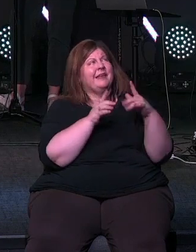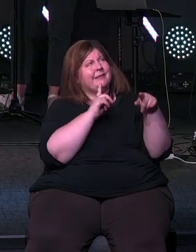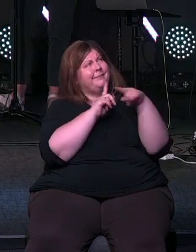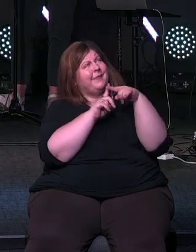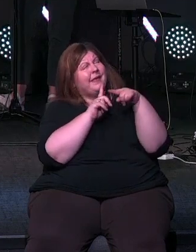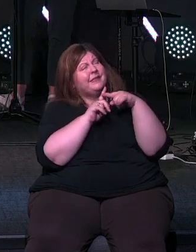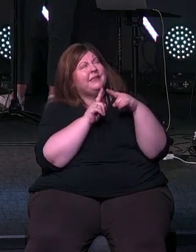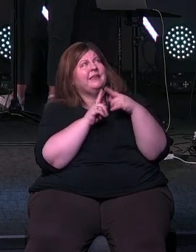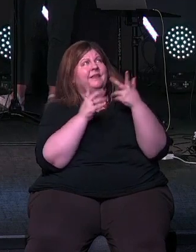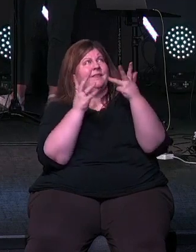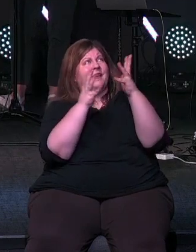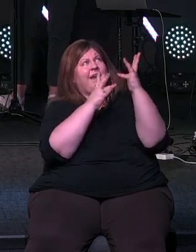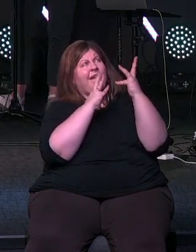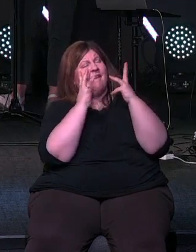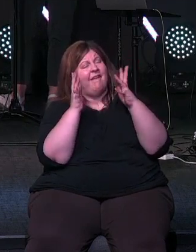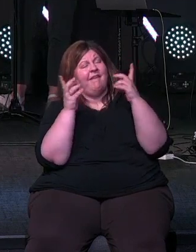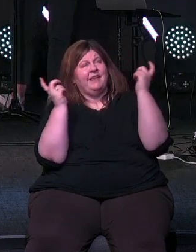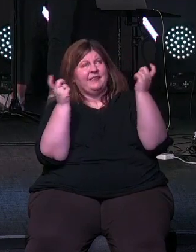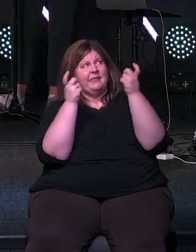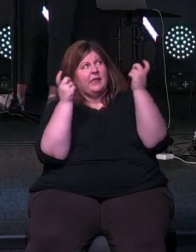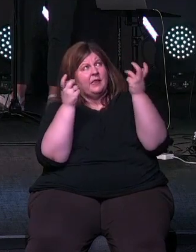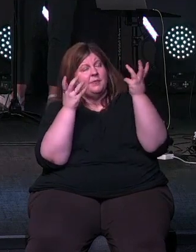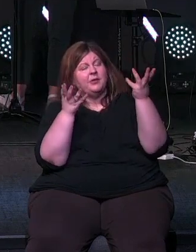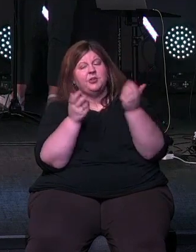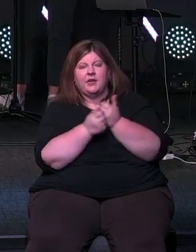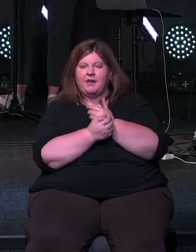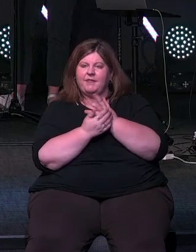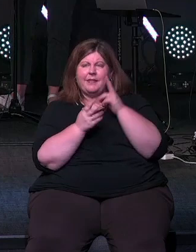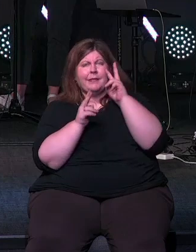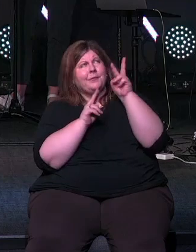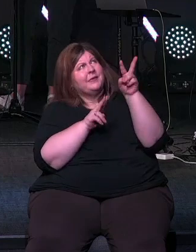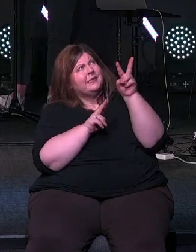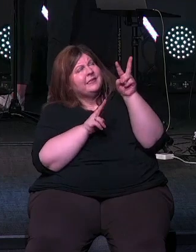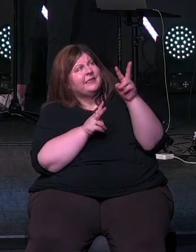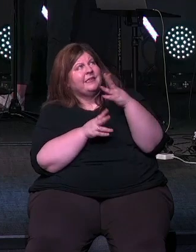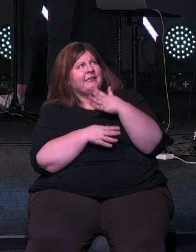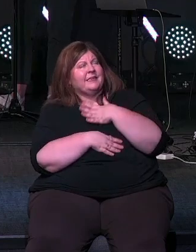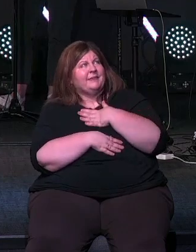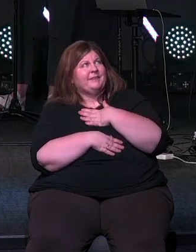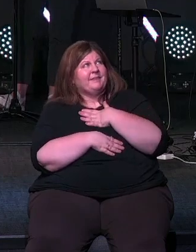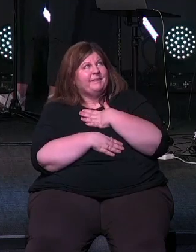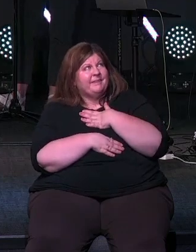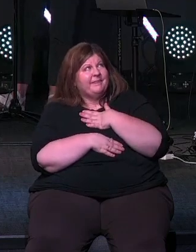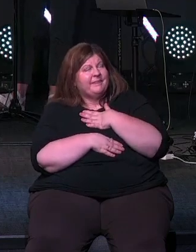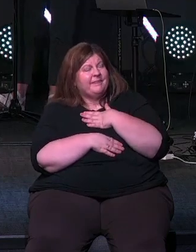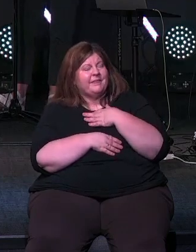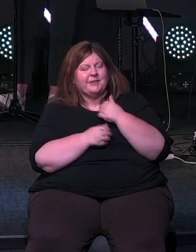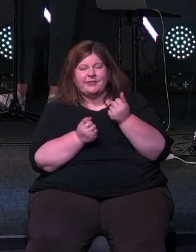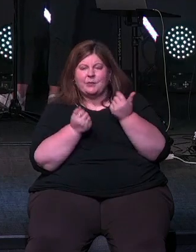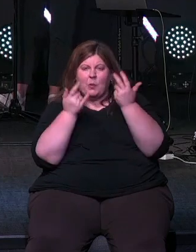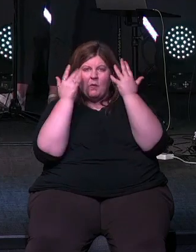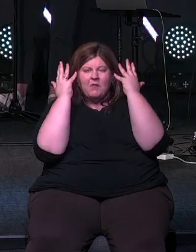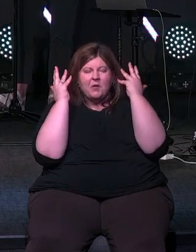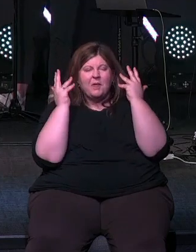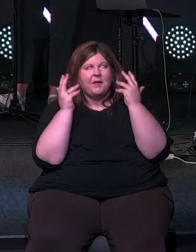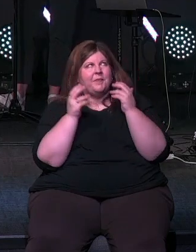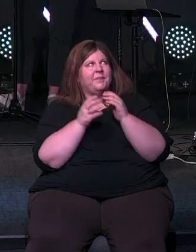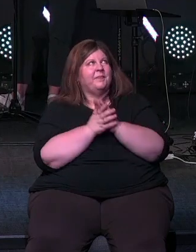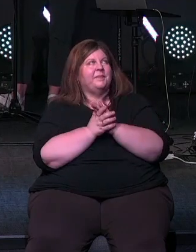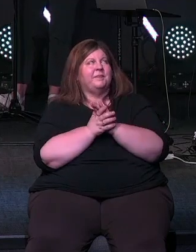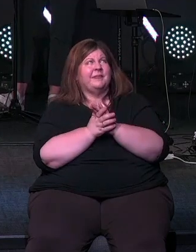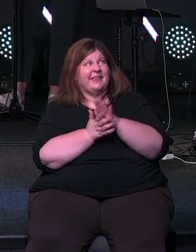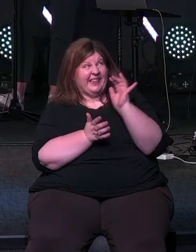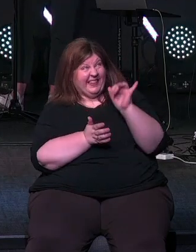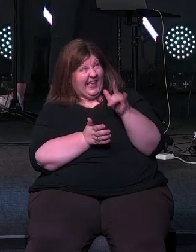All these things that God is that we see when we sit. We're just overwhelmed. Like, this is who you